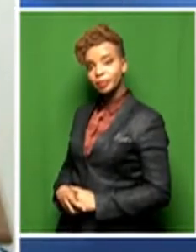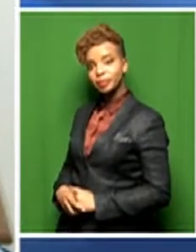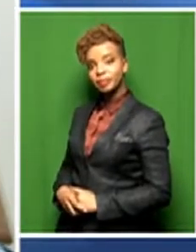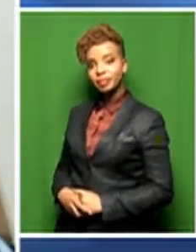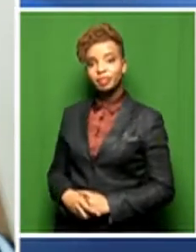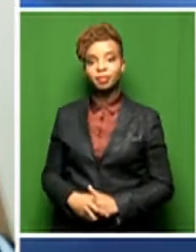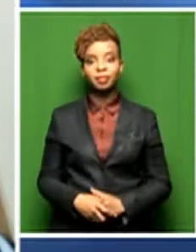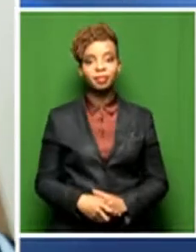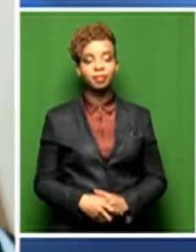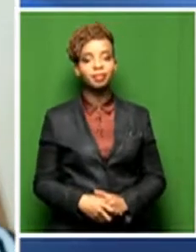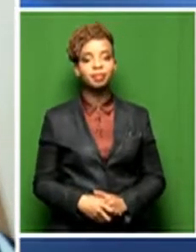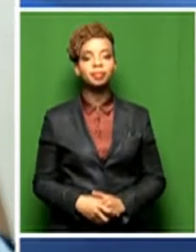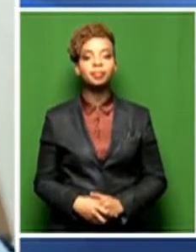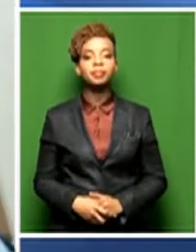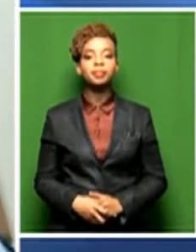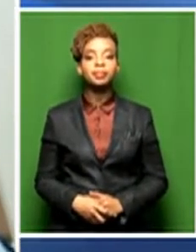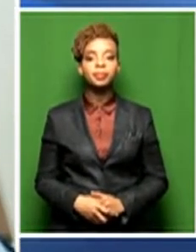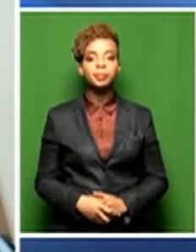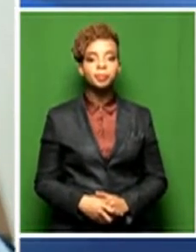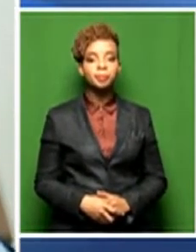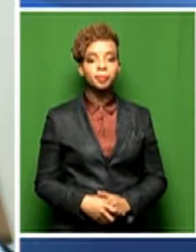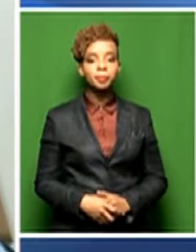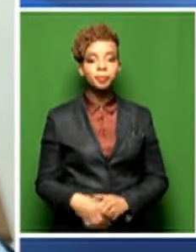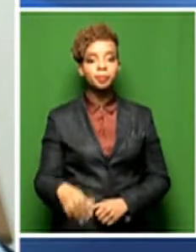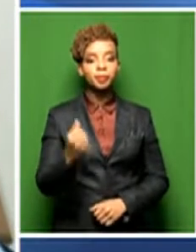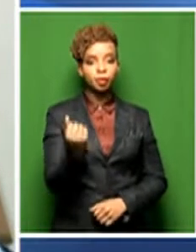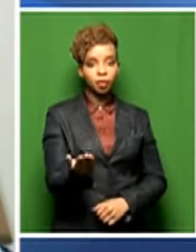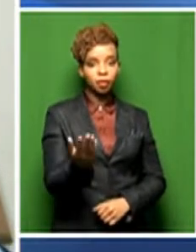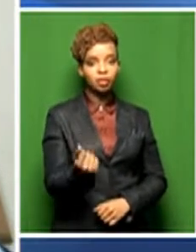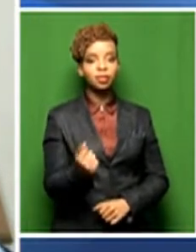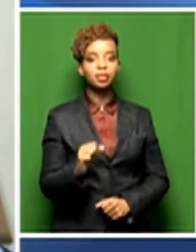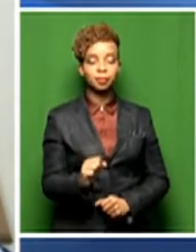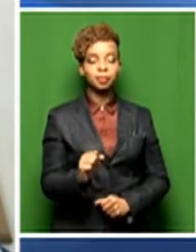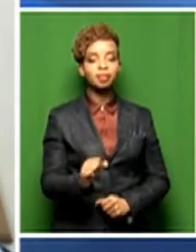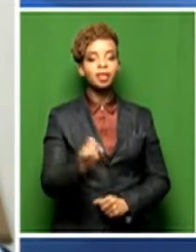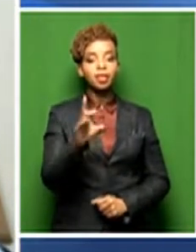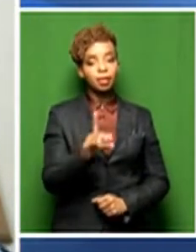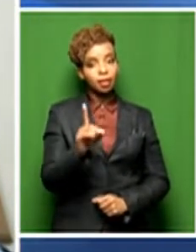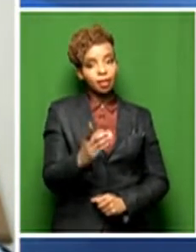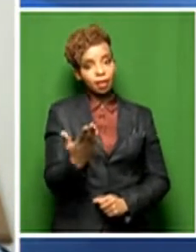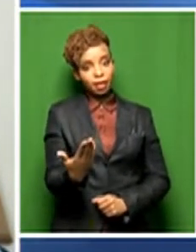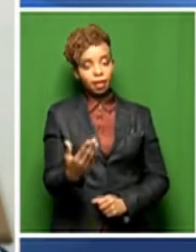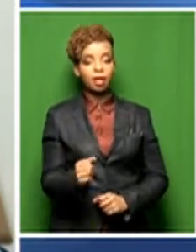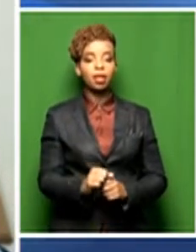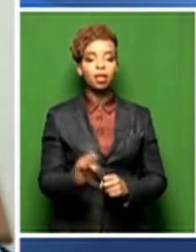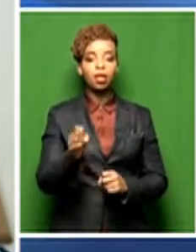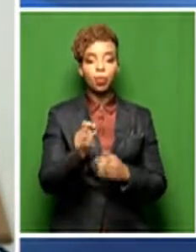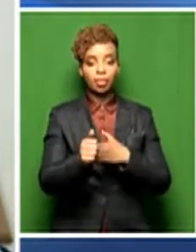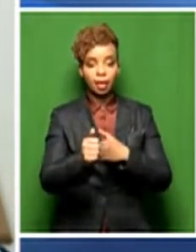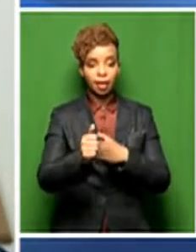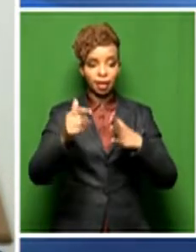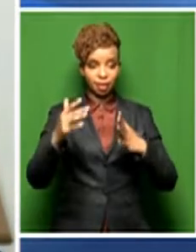As the Circle of Global Business Women, we believe that as women leaders, we must play a role in leading in